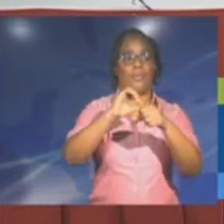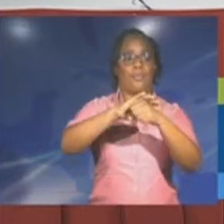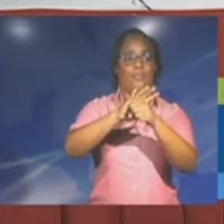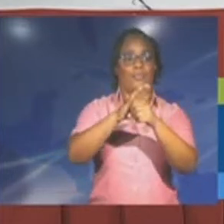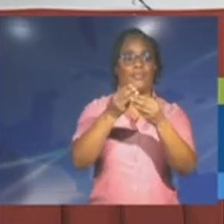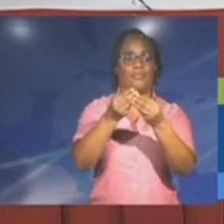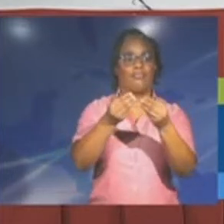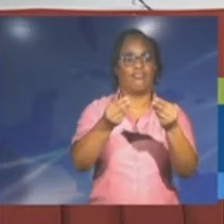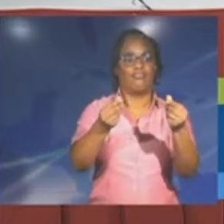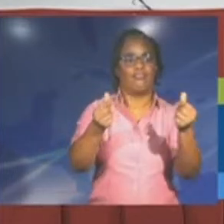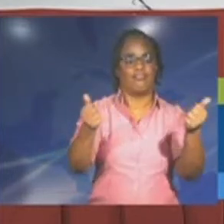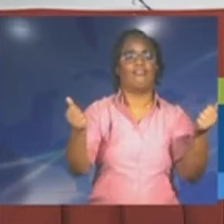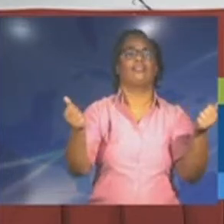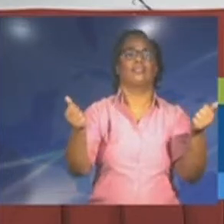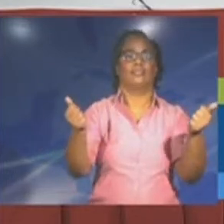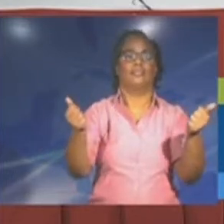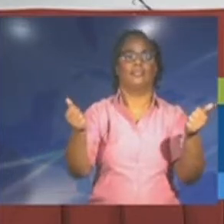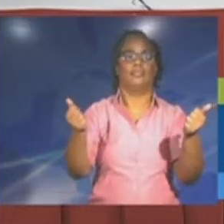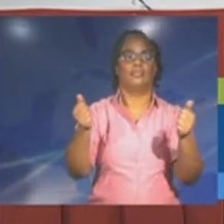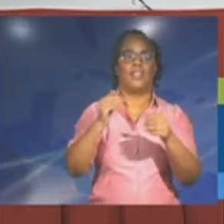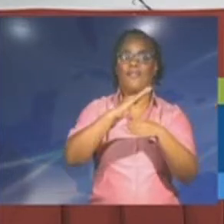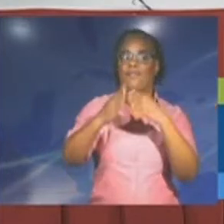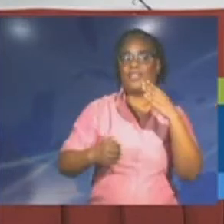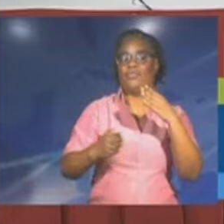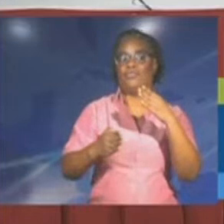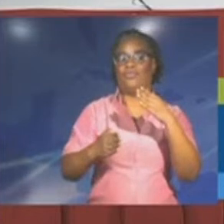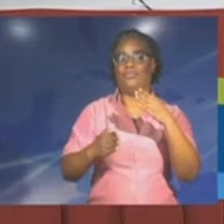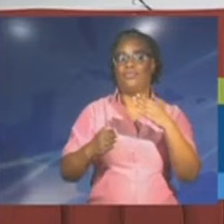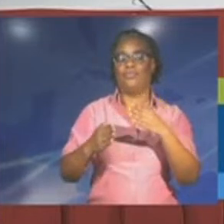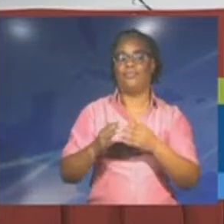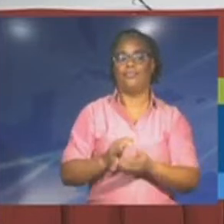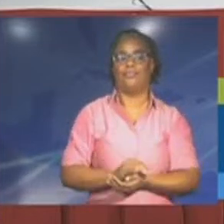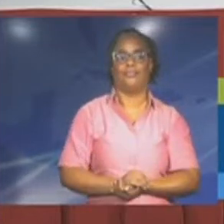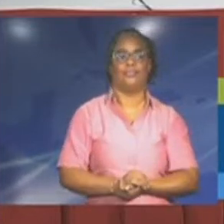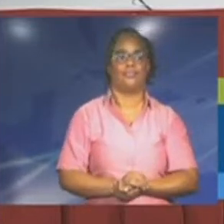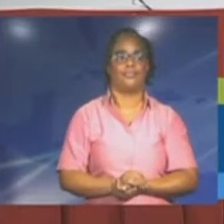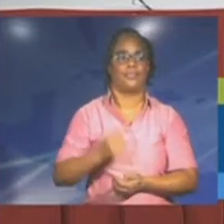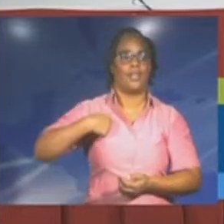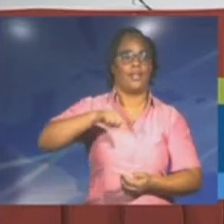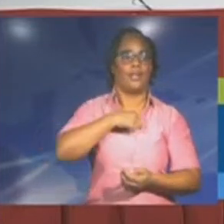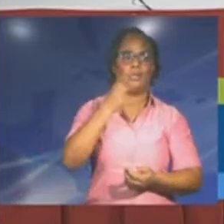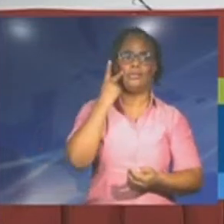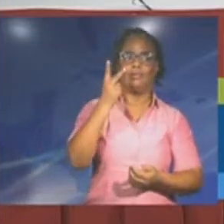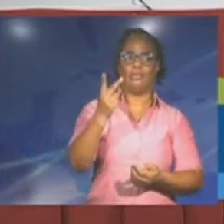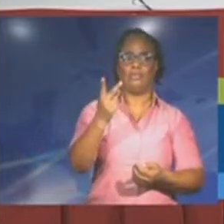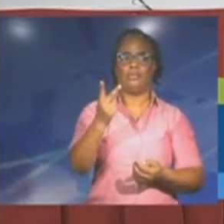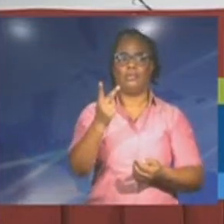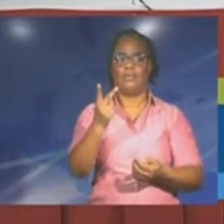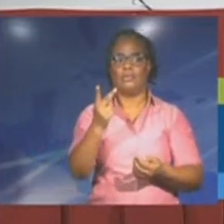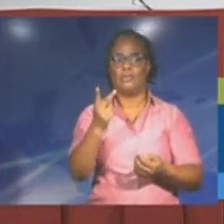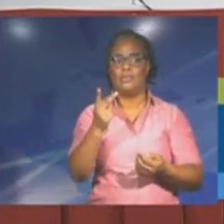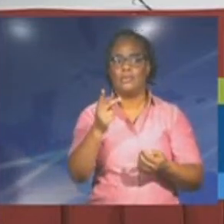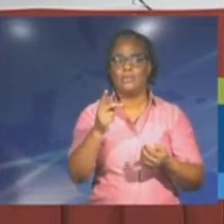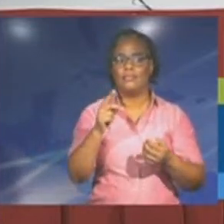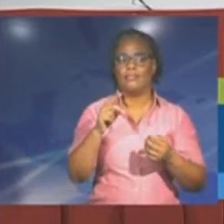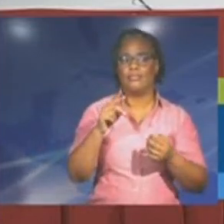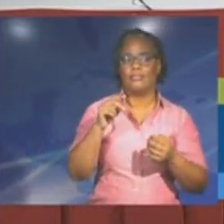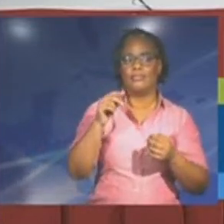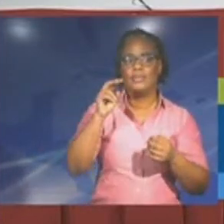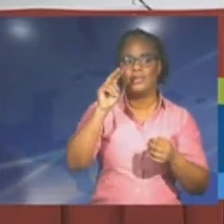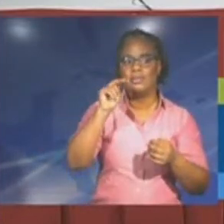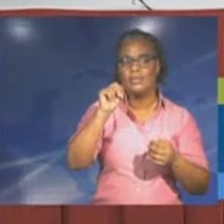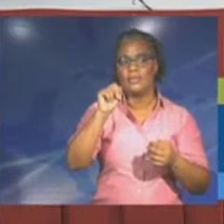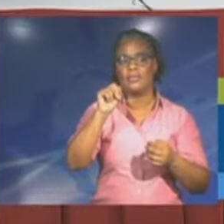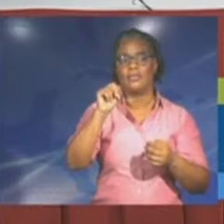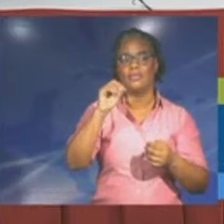once again refocusing on these other elements, are we seeing a rise in NCDs in the country? If so,